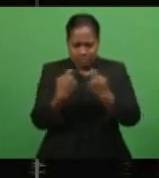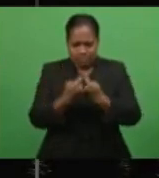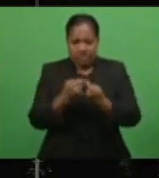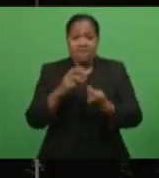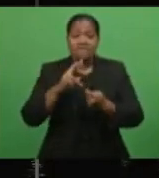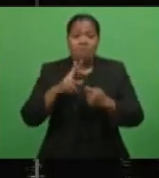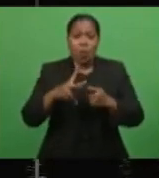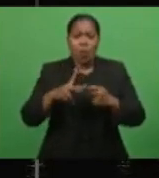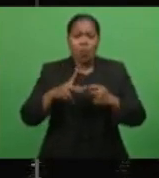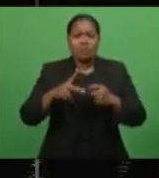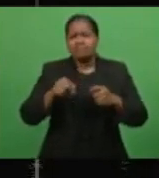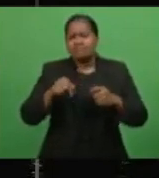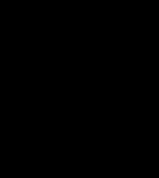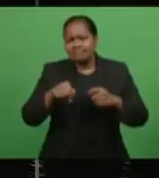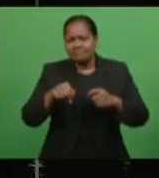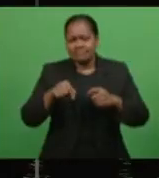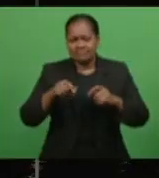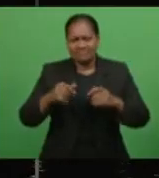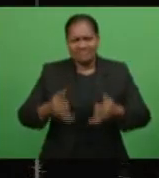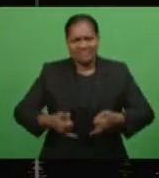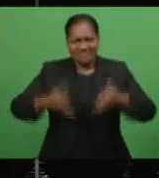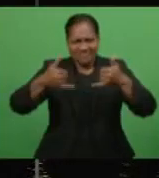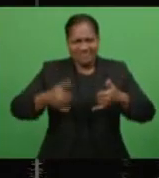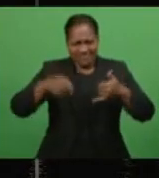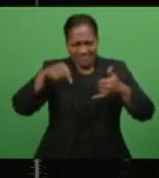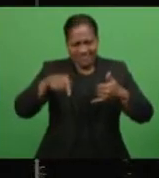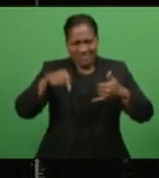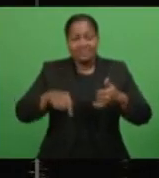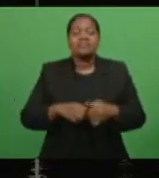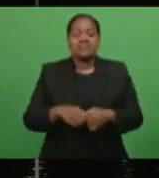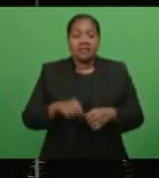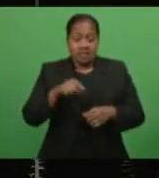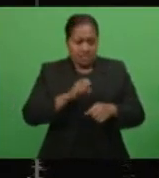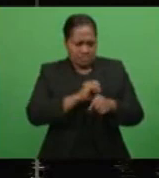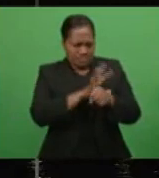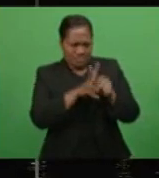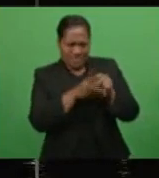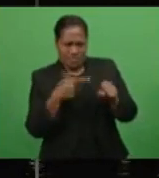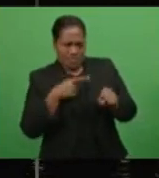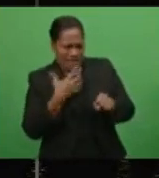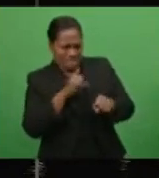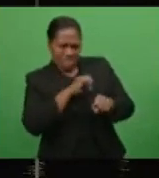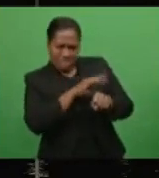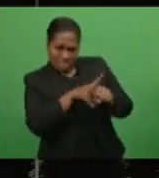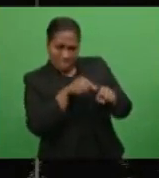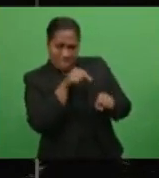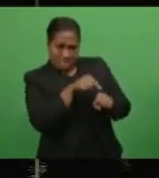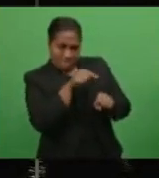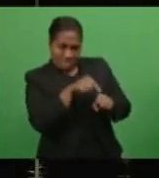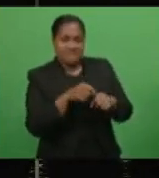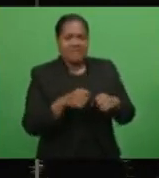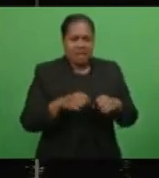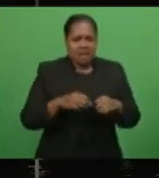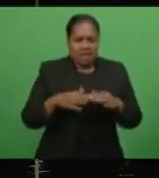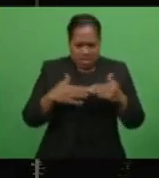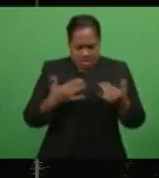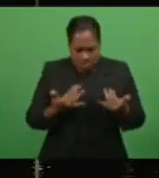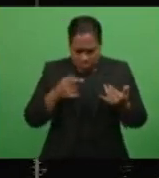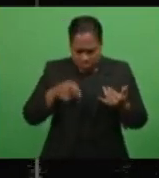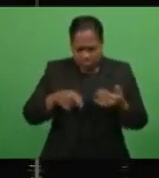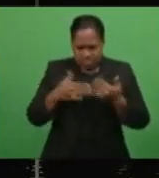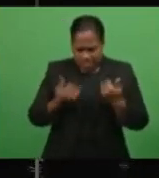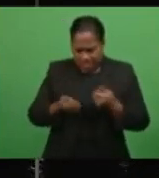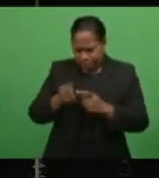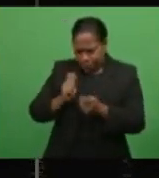The OFC has been rescheduled in light of the COVID-19 pandemic, and Seretslev says he will be able to test out the